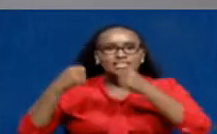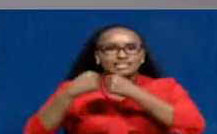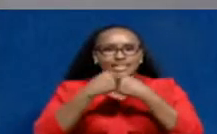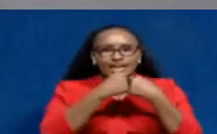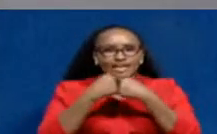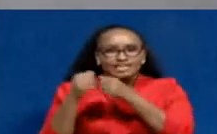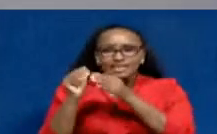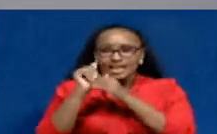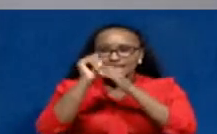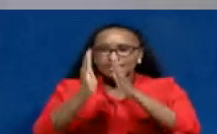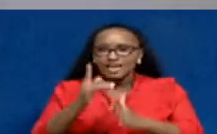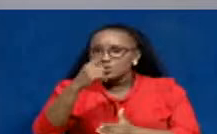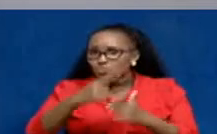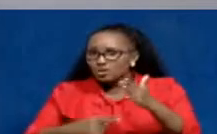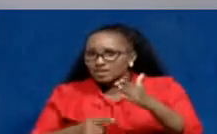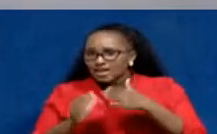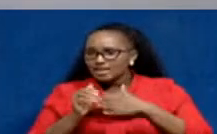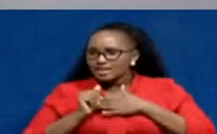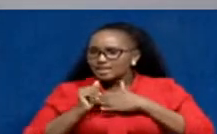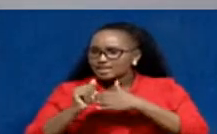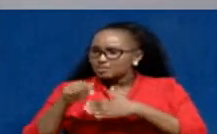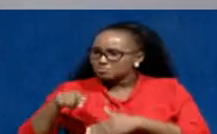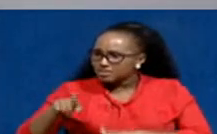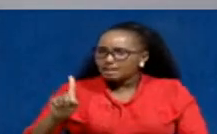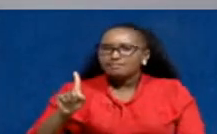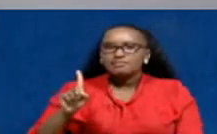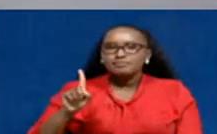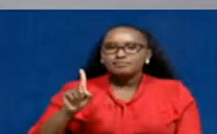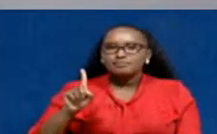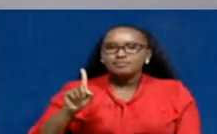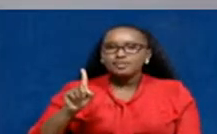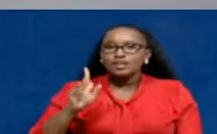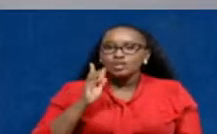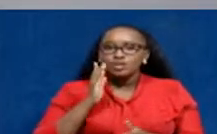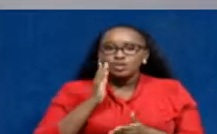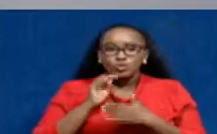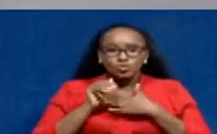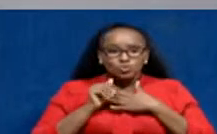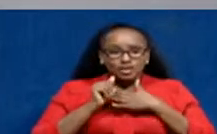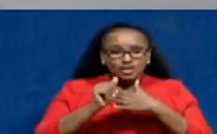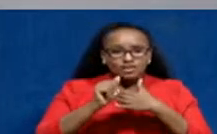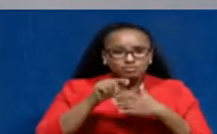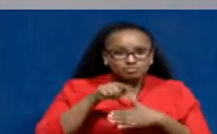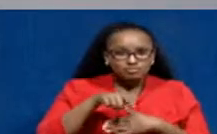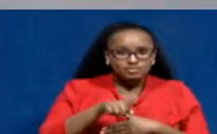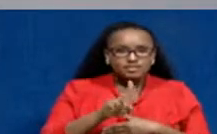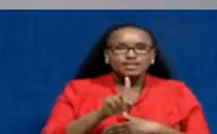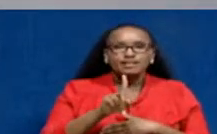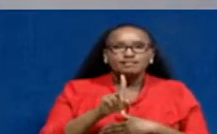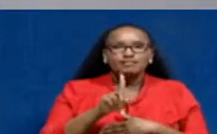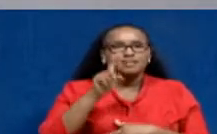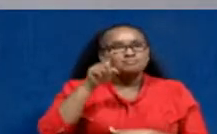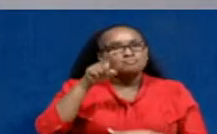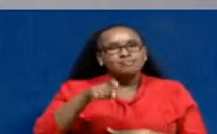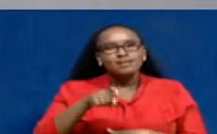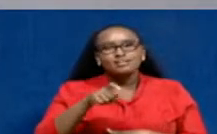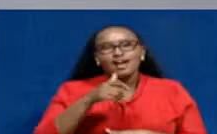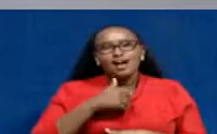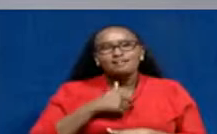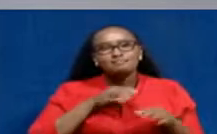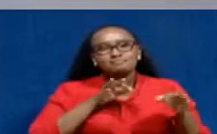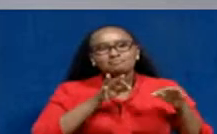leader is leading yourself. And to lead yourself, you have to be